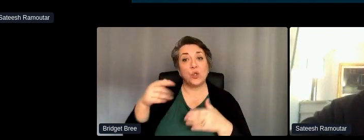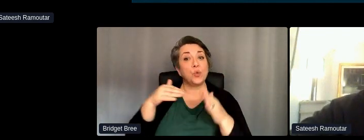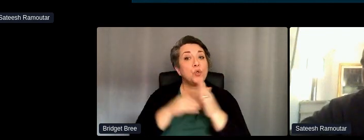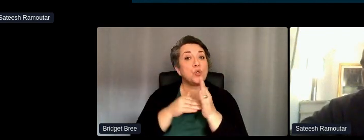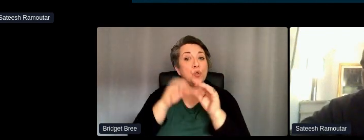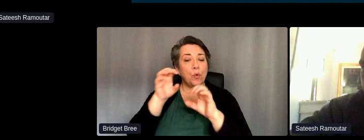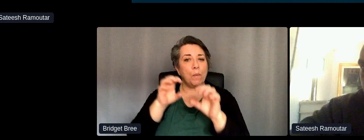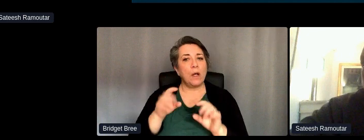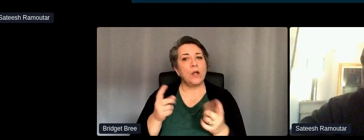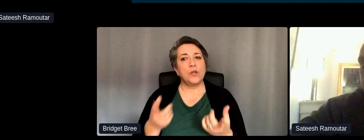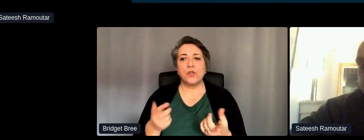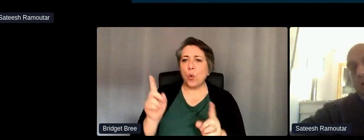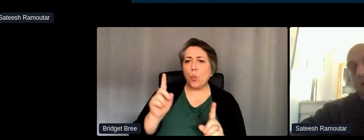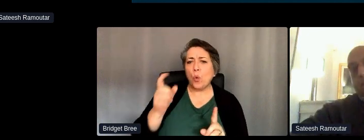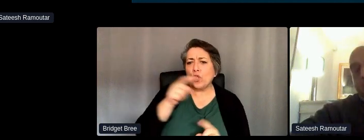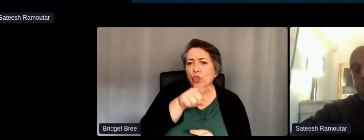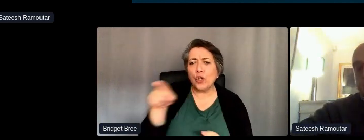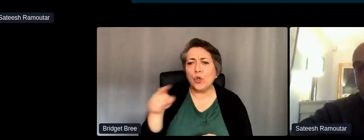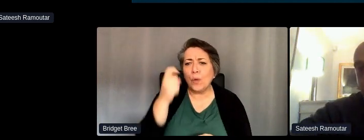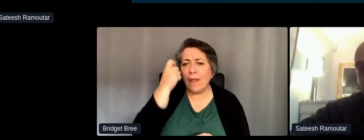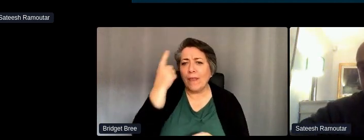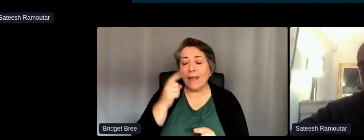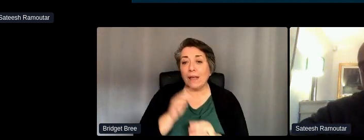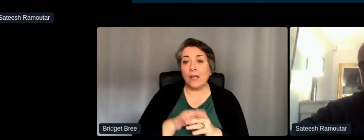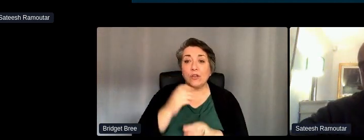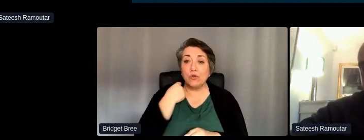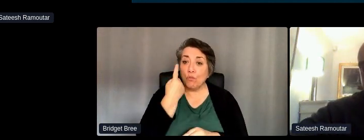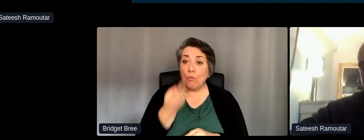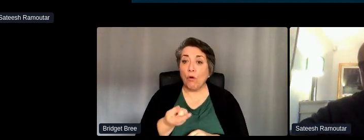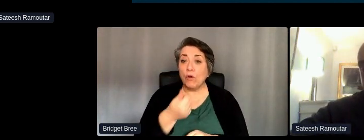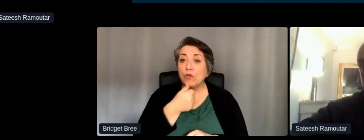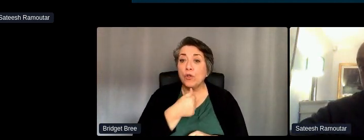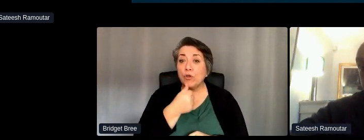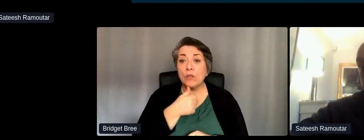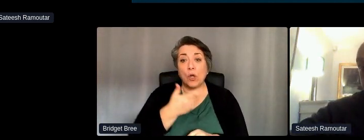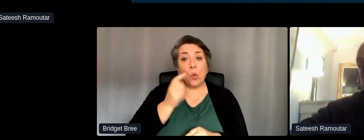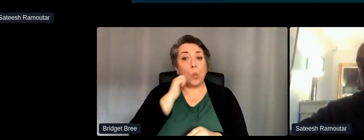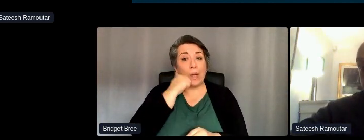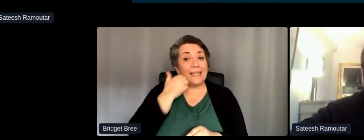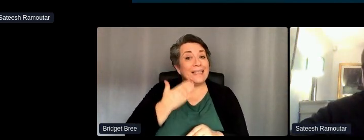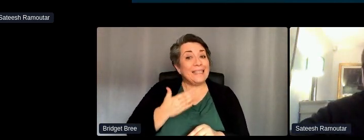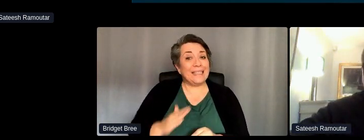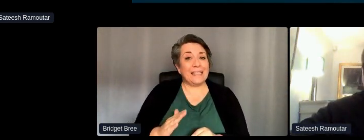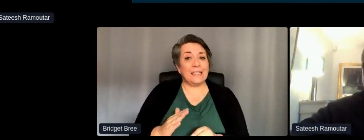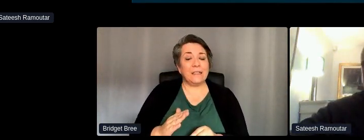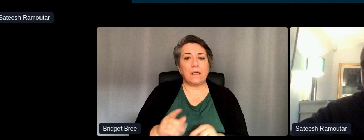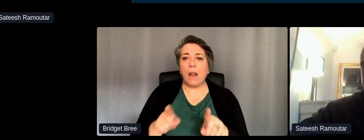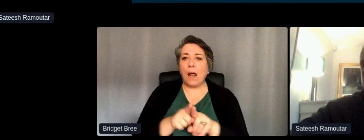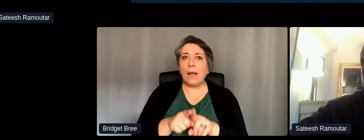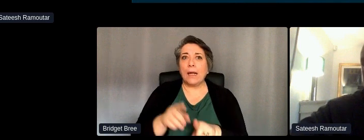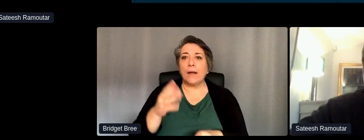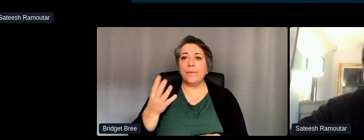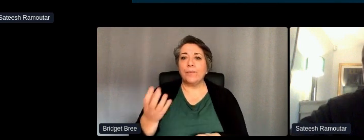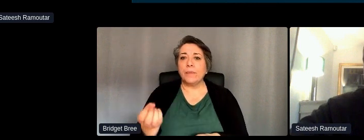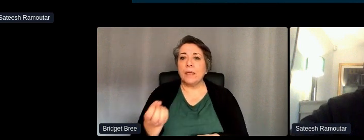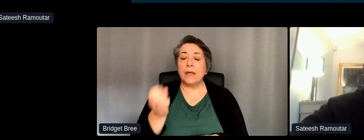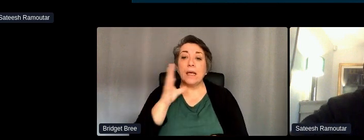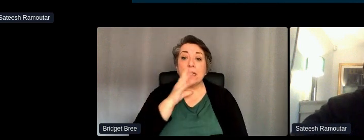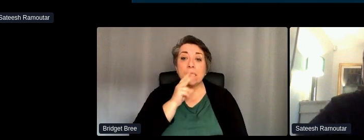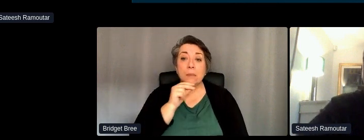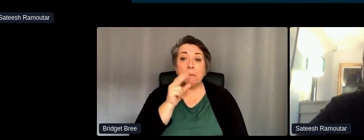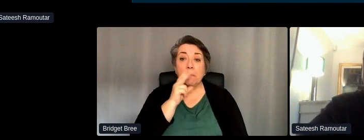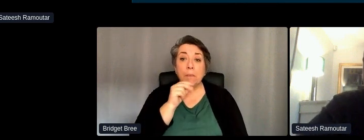tomorrow needs. One thing that we have, for example, is a continual debate about is the use of speech recognition and whether to include